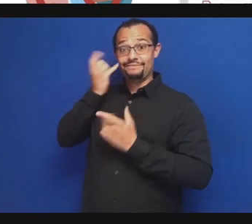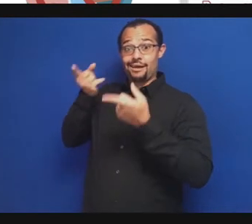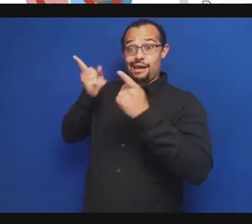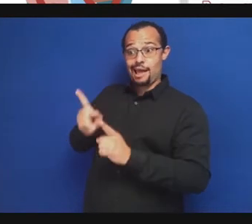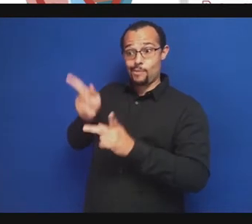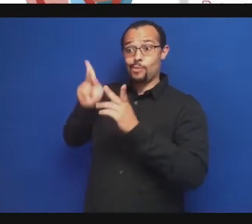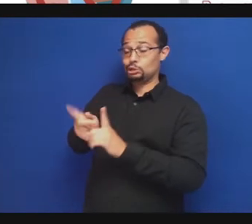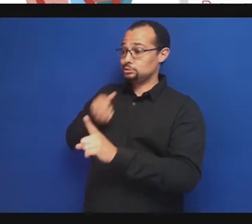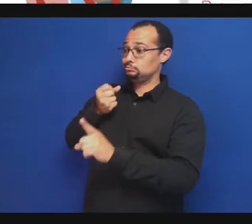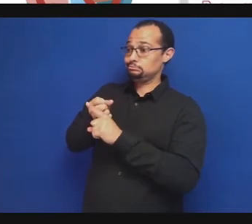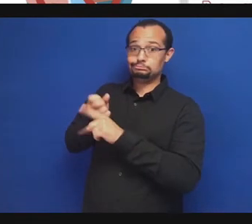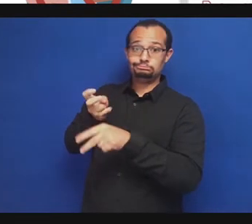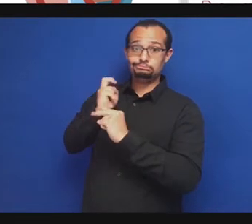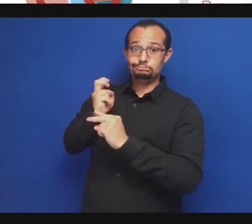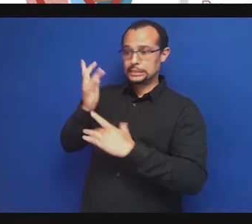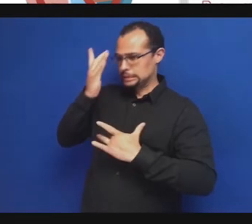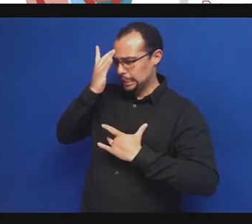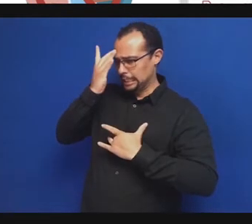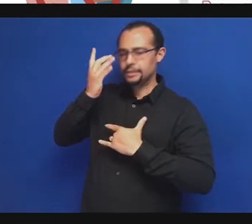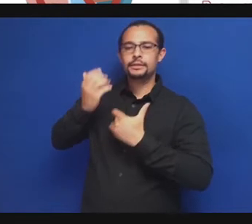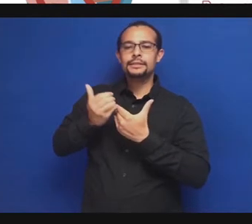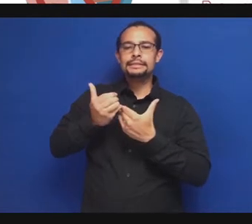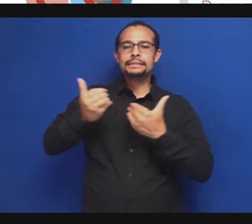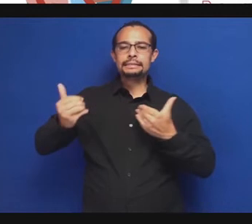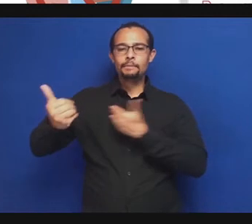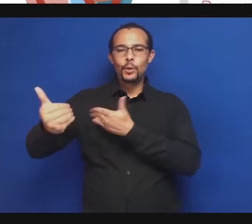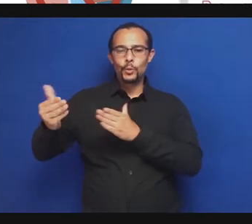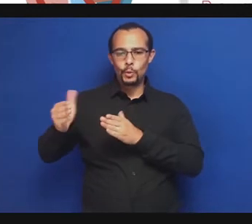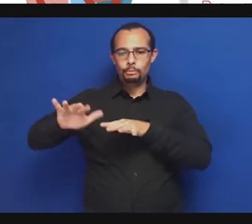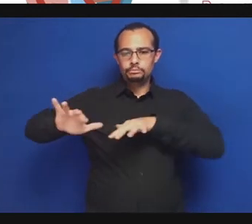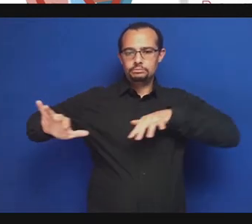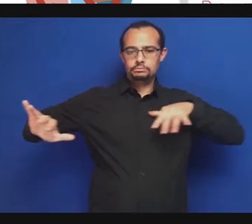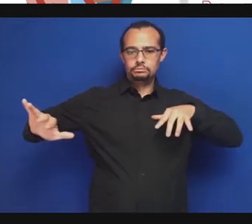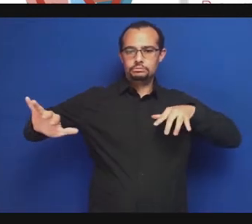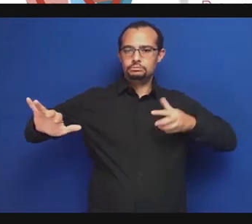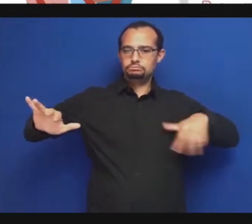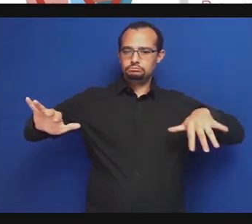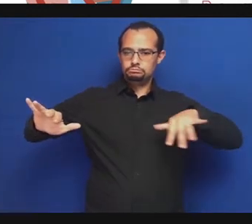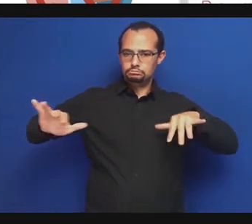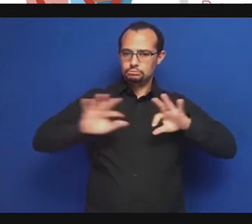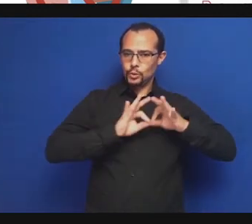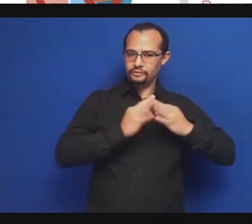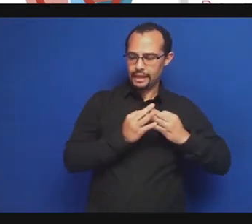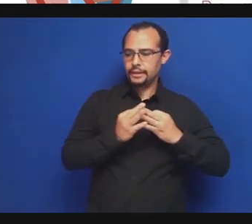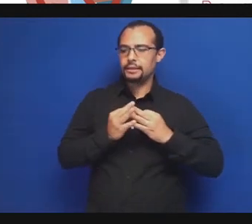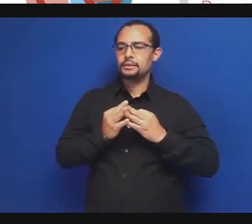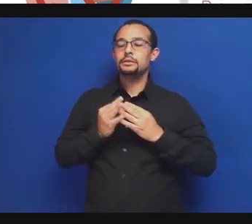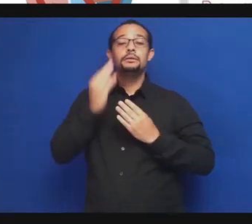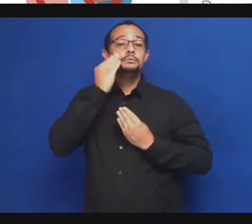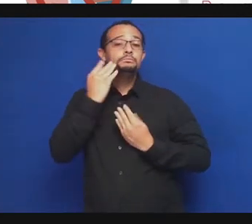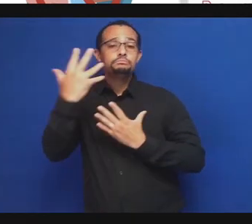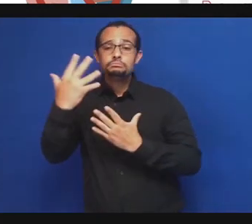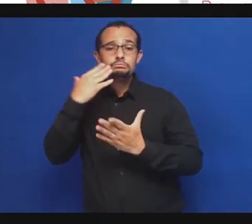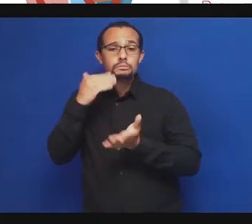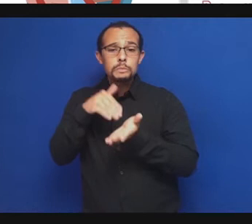Making sure that you're notifying your healthcare provider as well, and avoiding sharing personal items with anyone